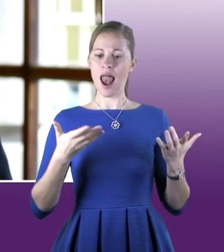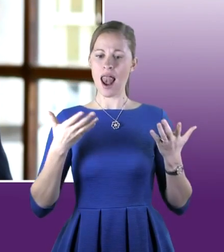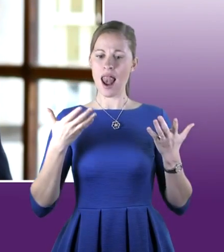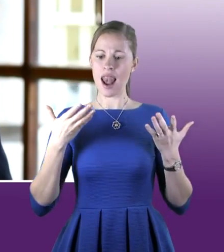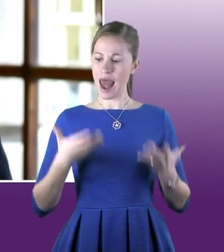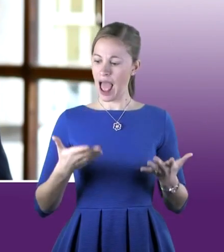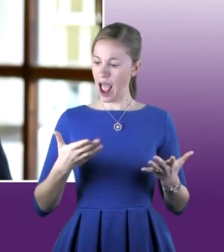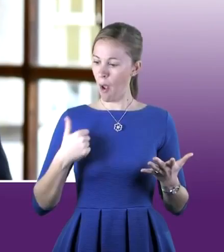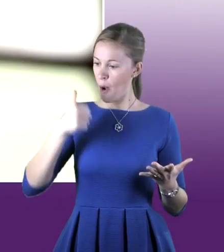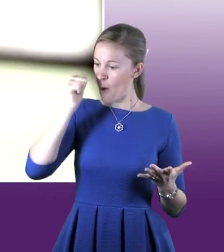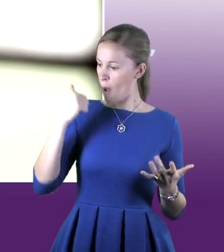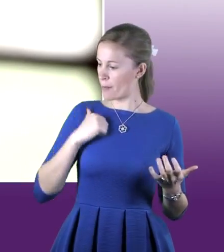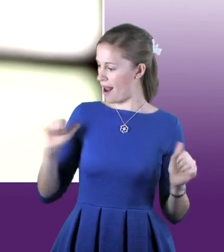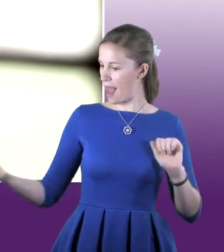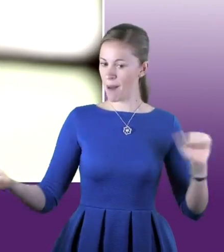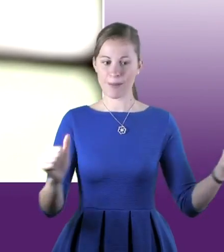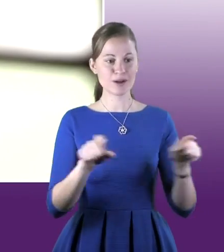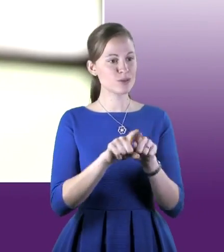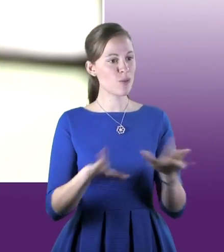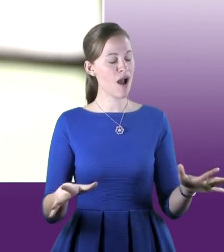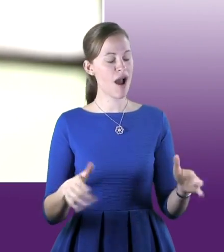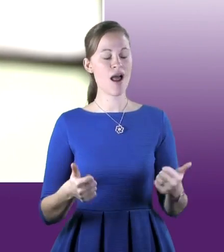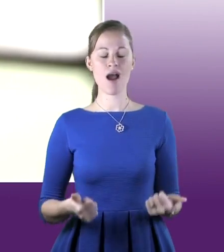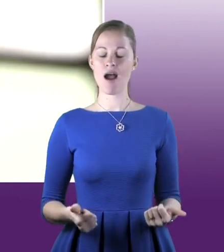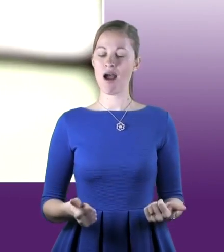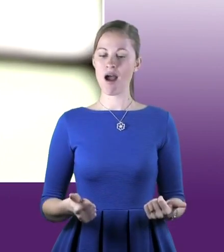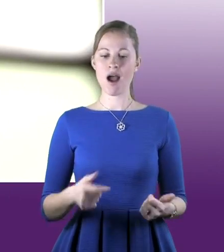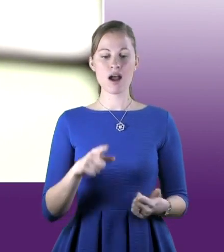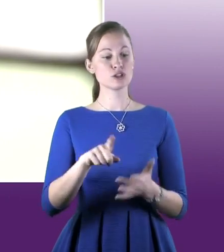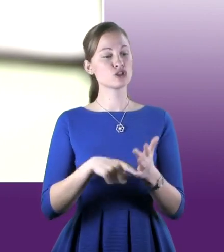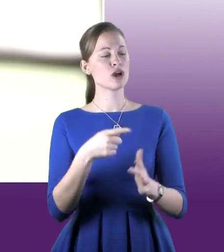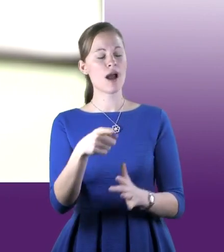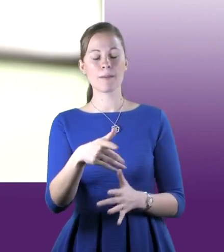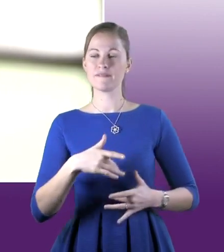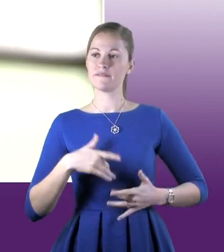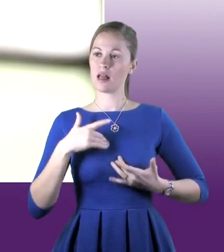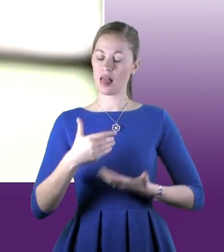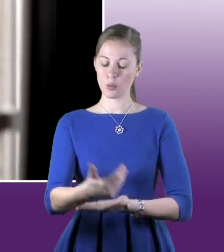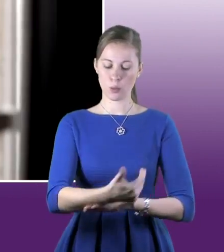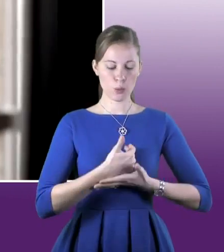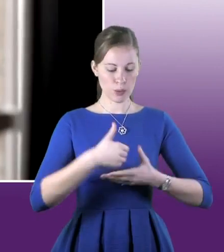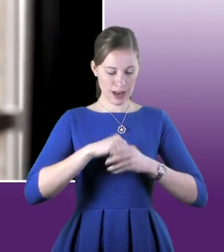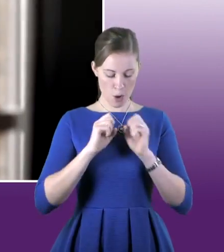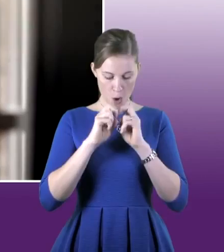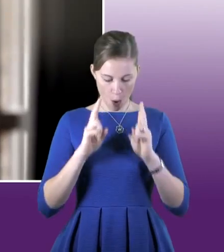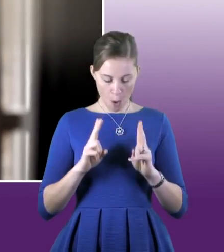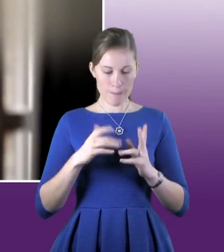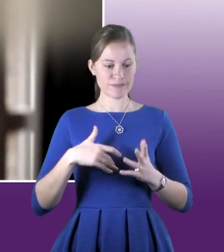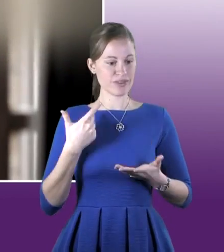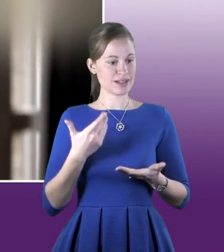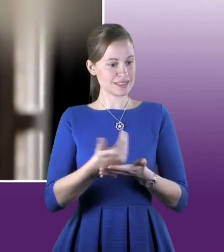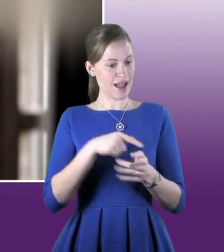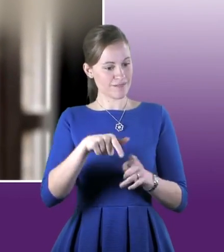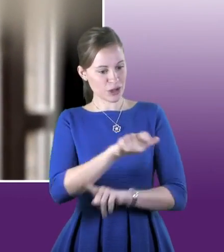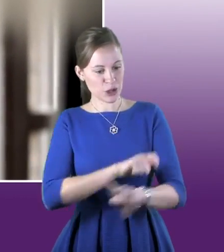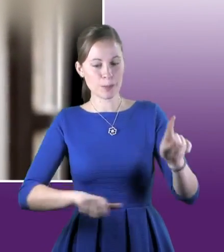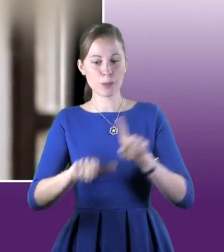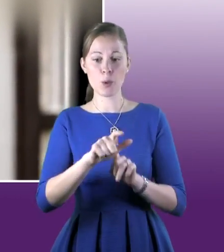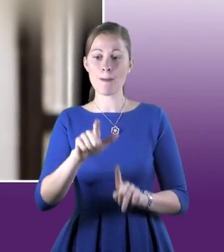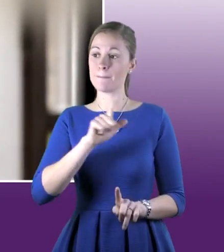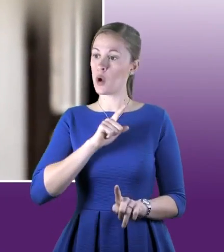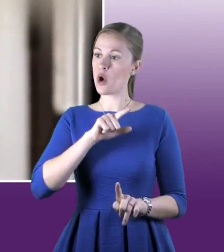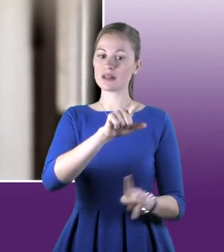of my neighbours. James feels much safer in his home and local community, thanks to accessing help from various agencies